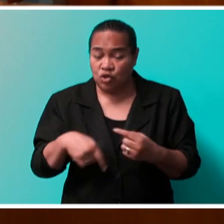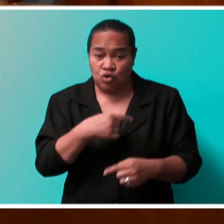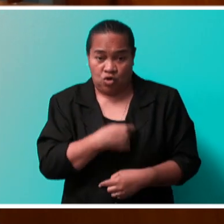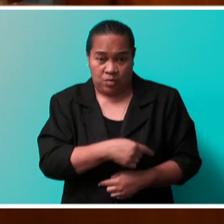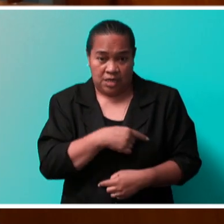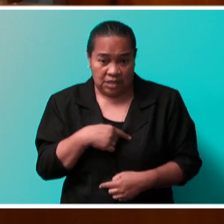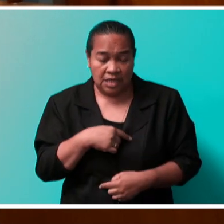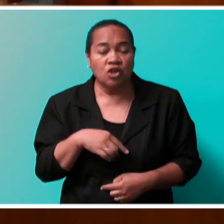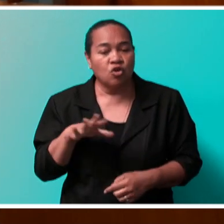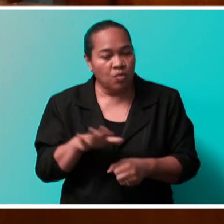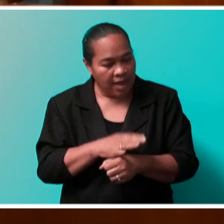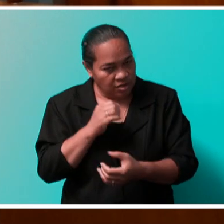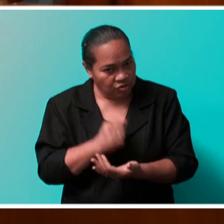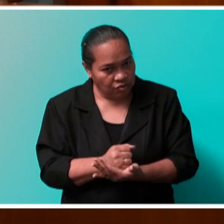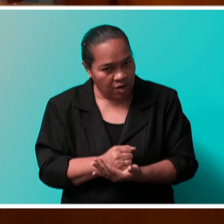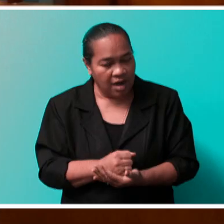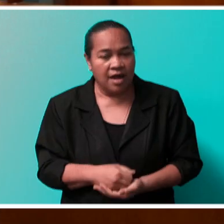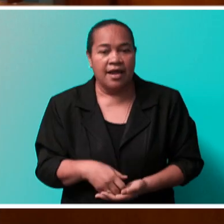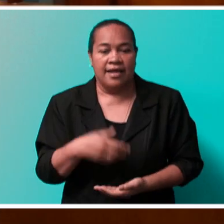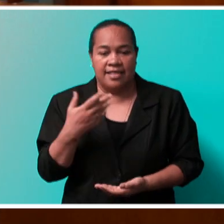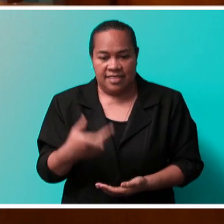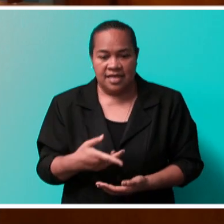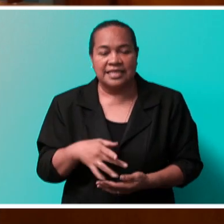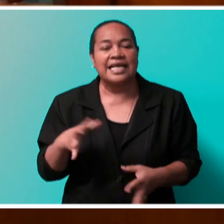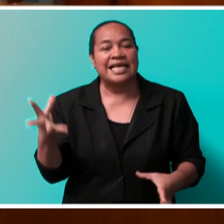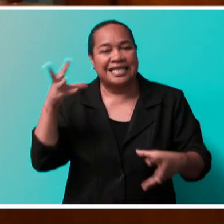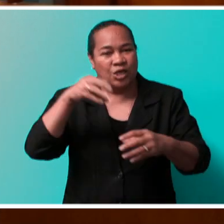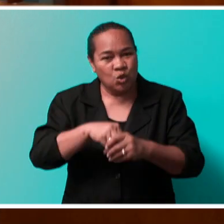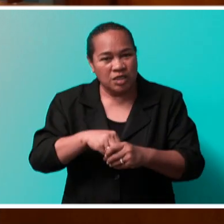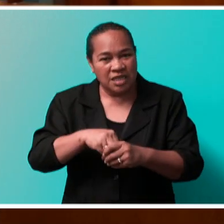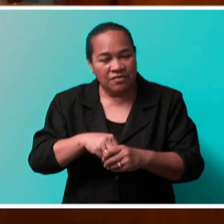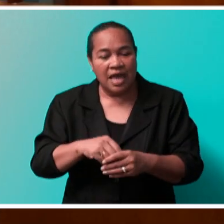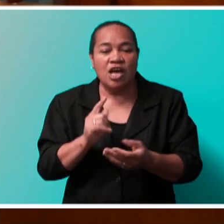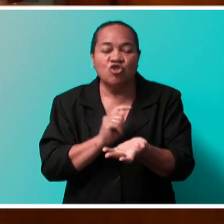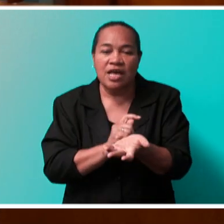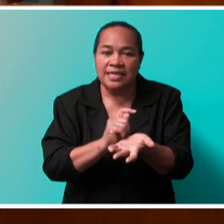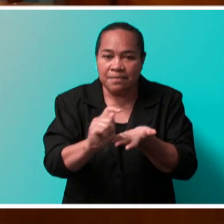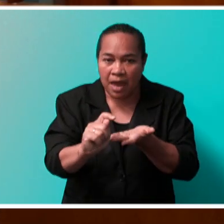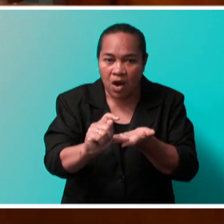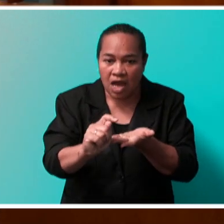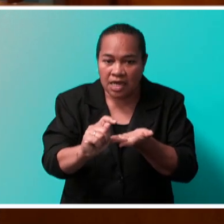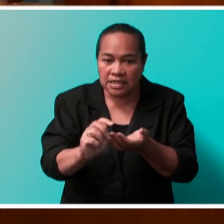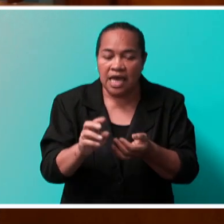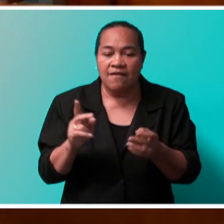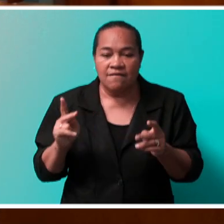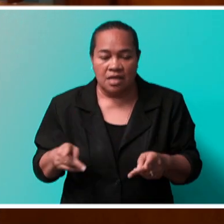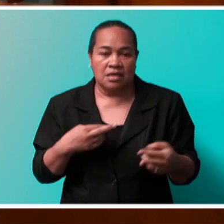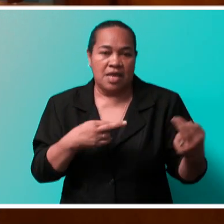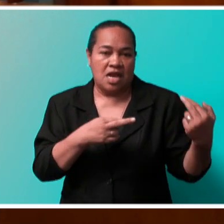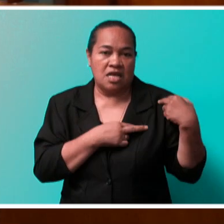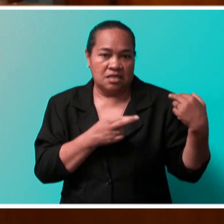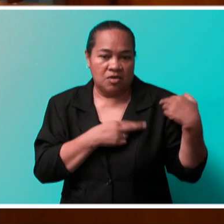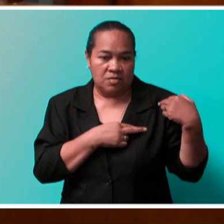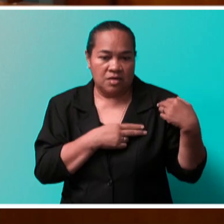ensuring that it is inclusive, transparent, fiscally responsible, and